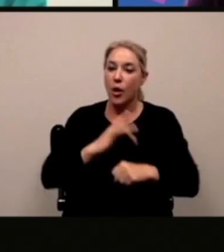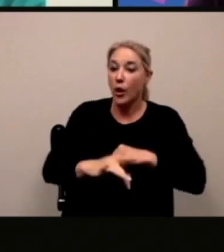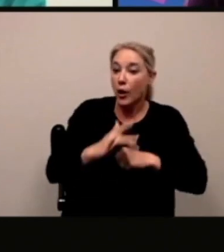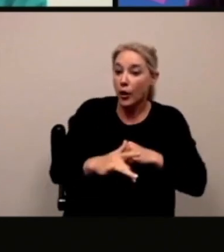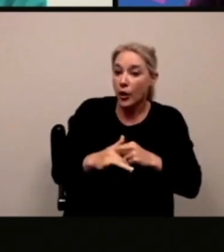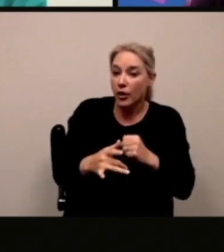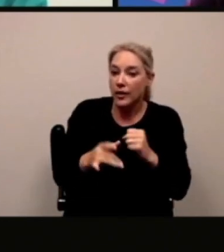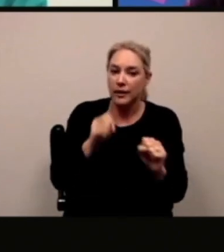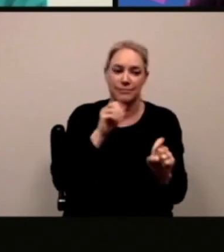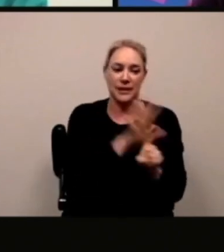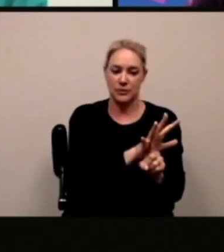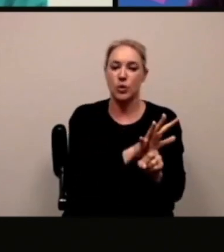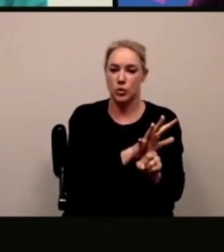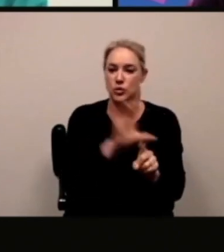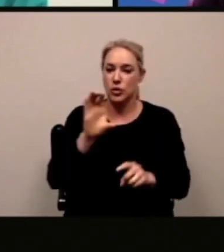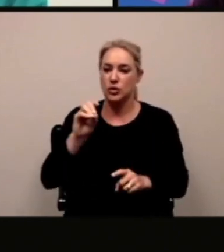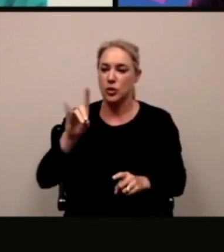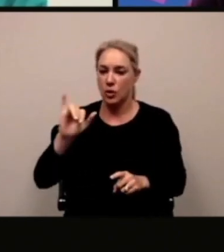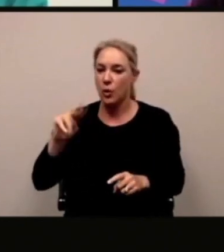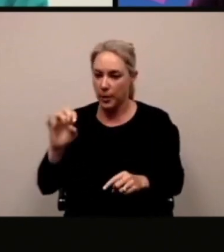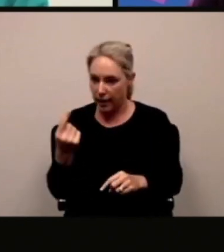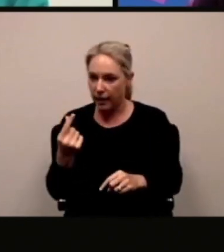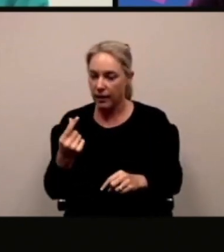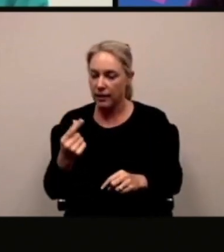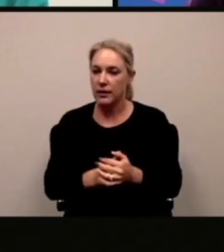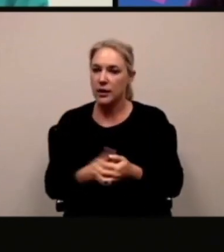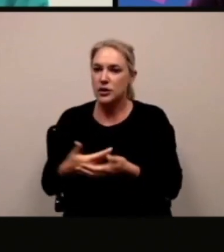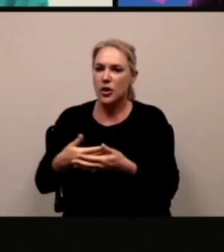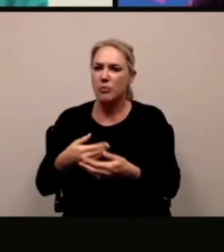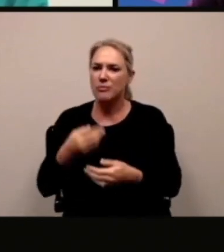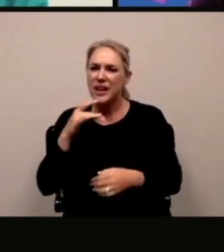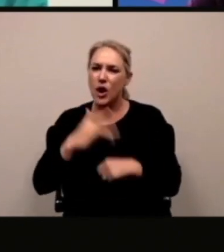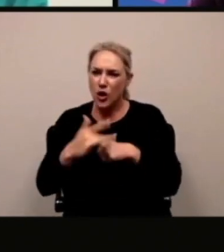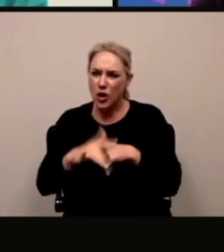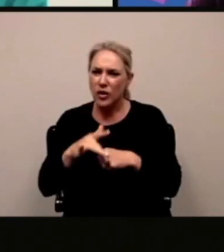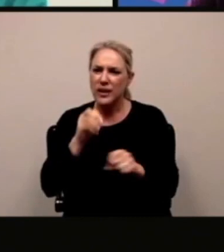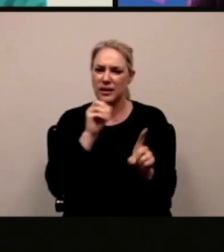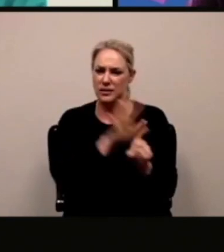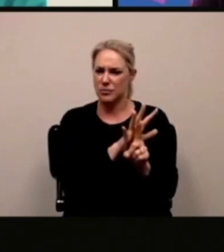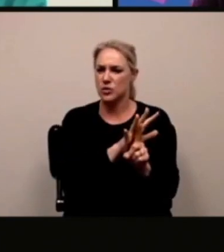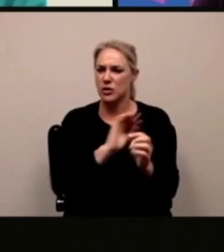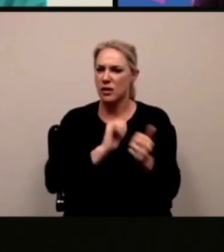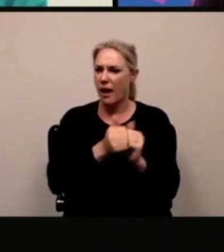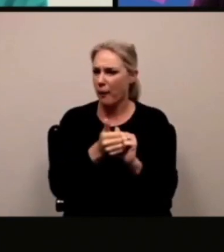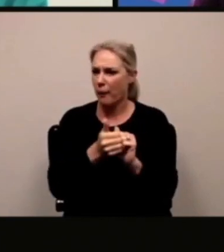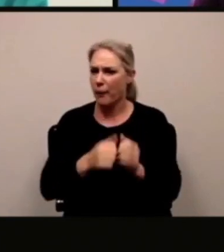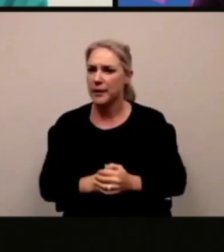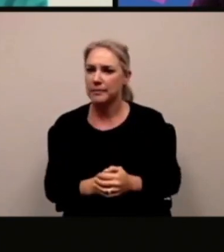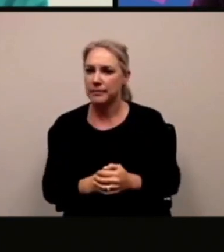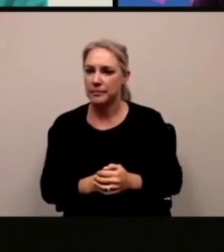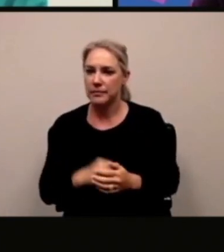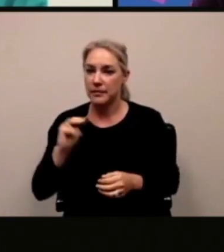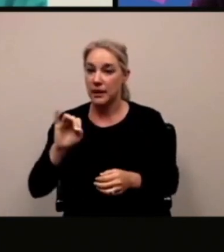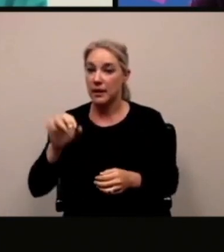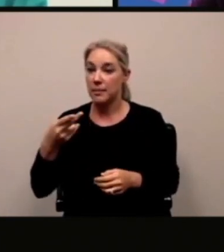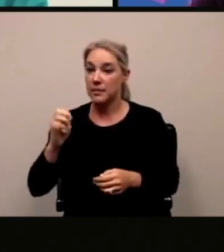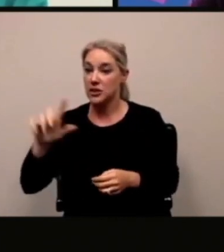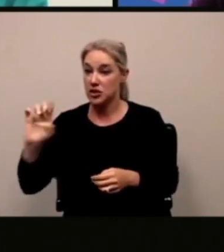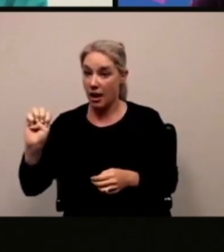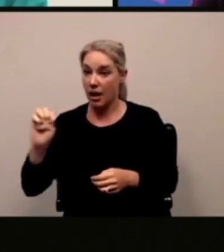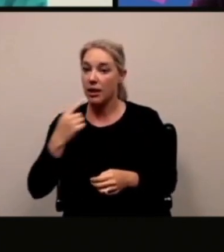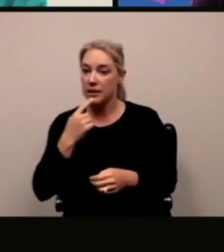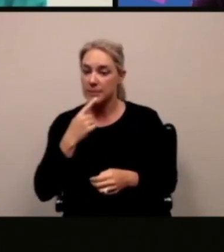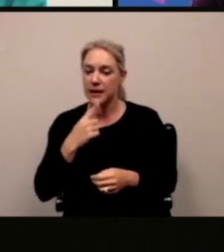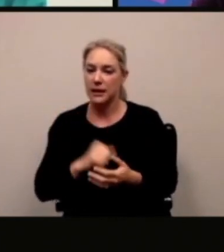career idea of getting them started earlier? I think it has to be a collaborative effort, not